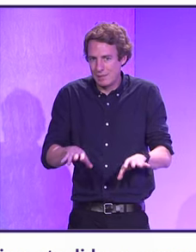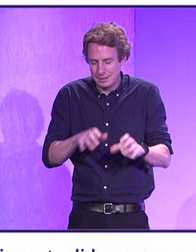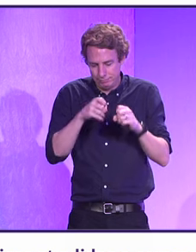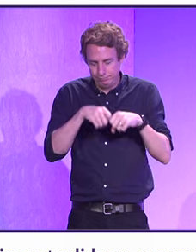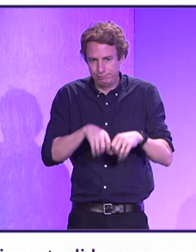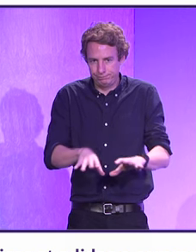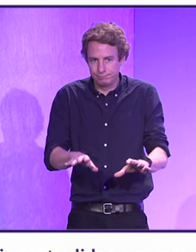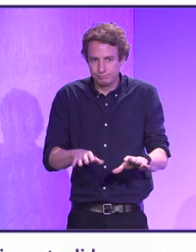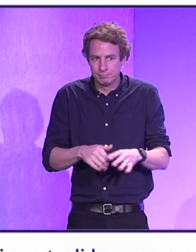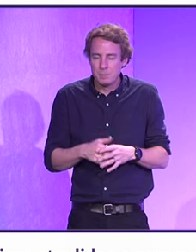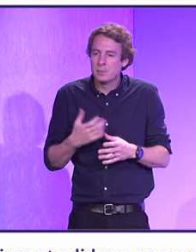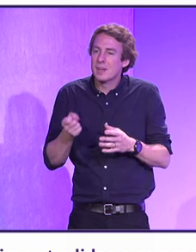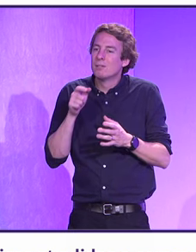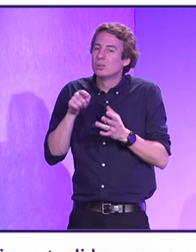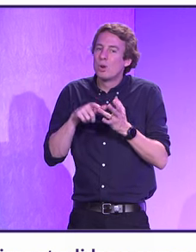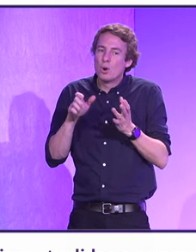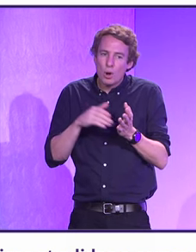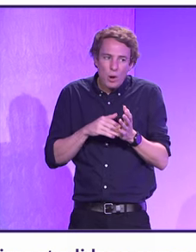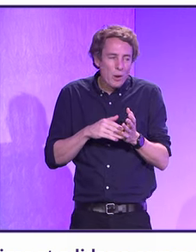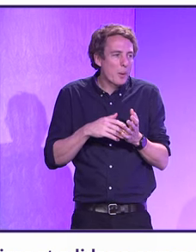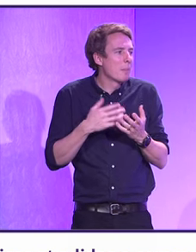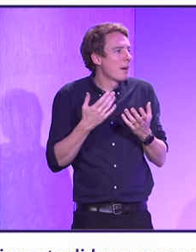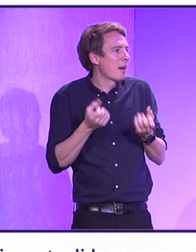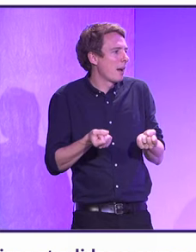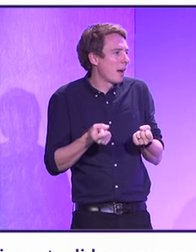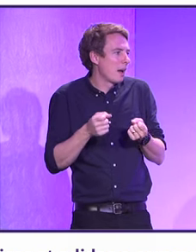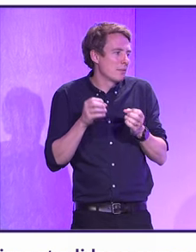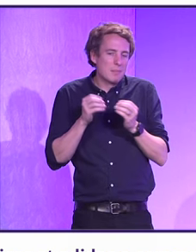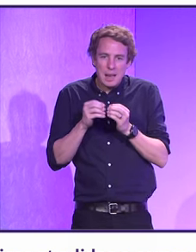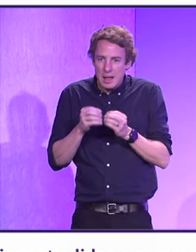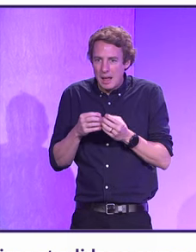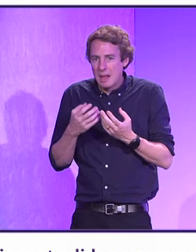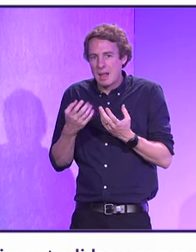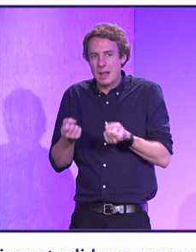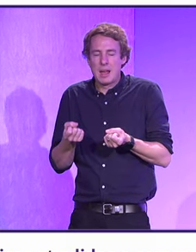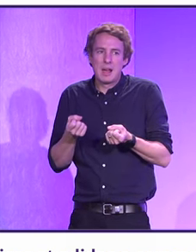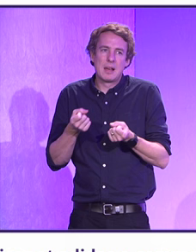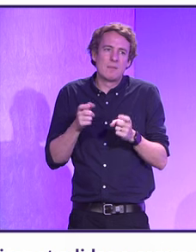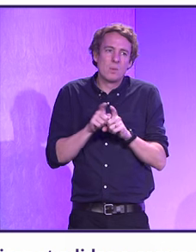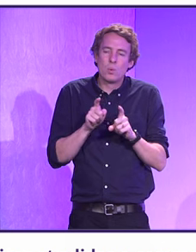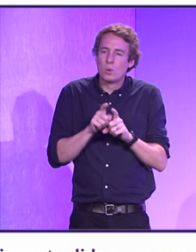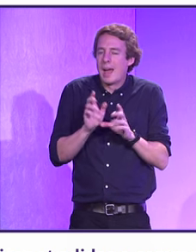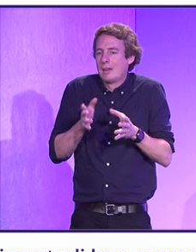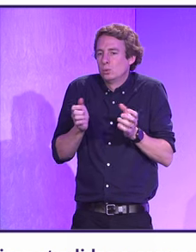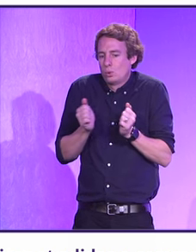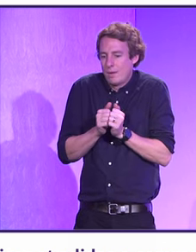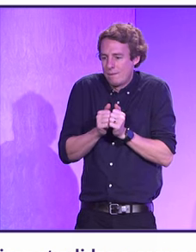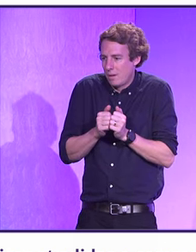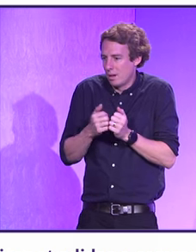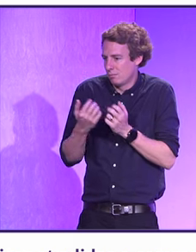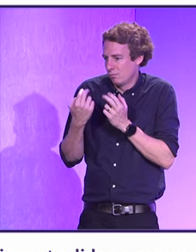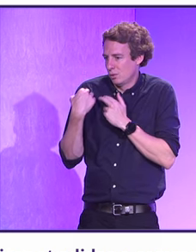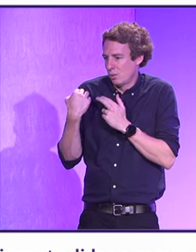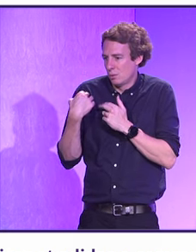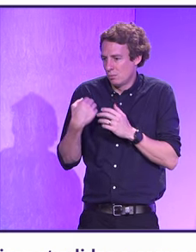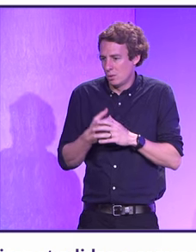upstream or like different channels, we have .com, web, desktop, and we have mobile app. And we also have the confirmed that